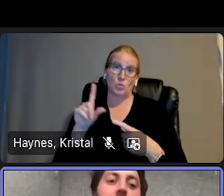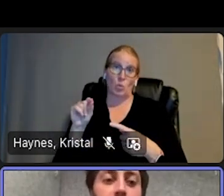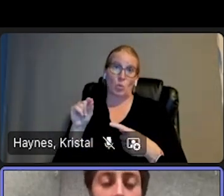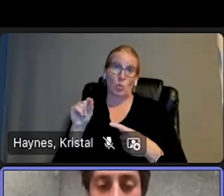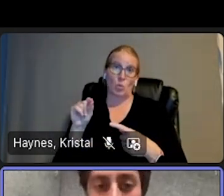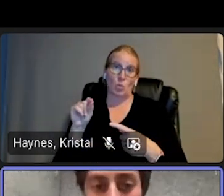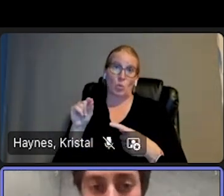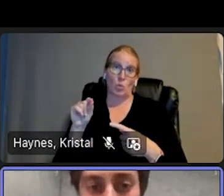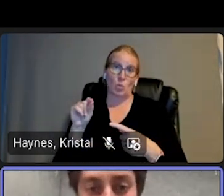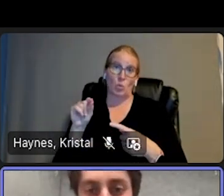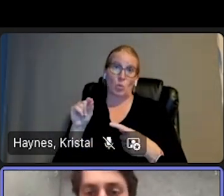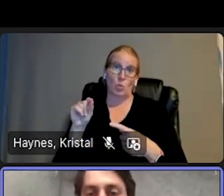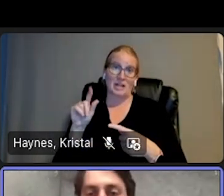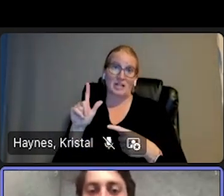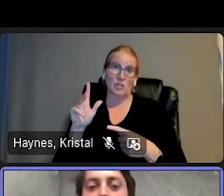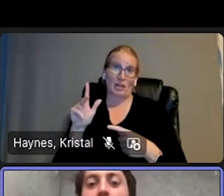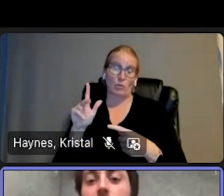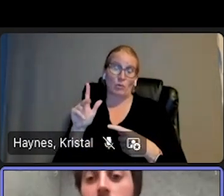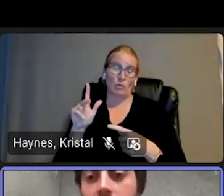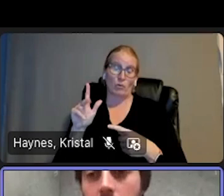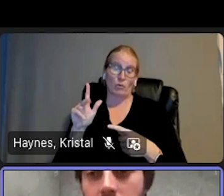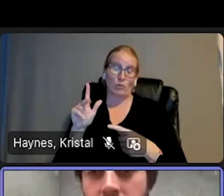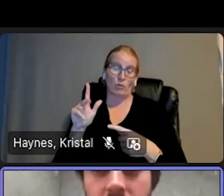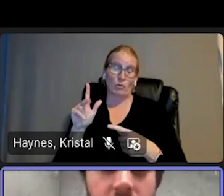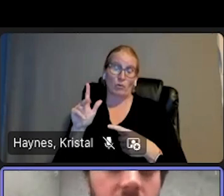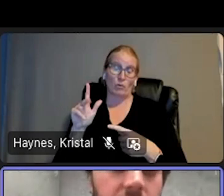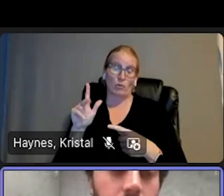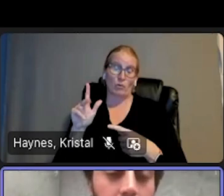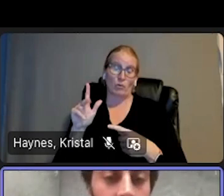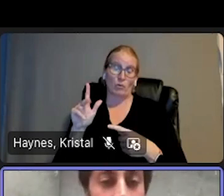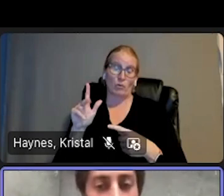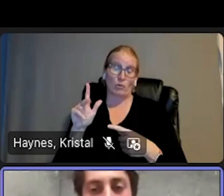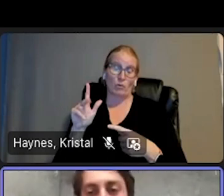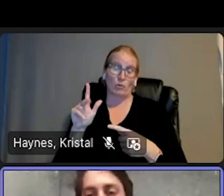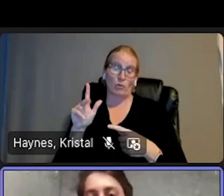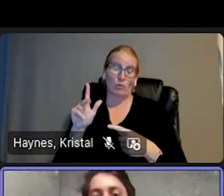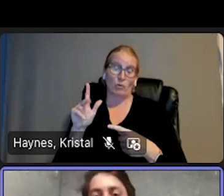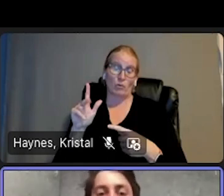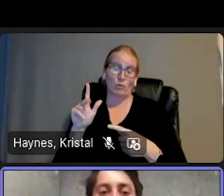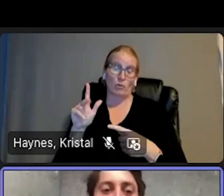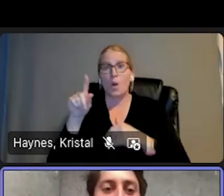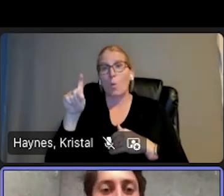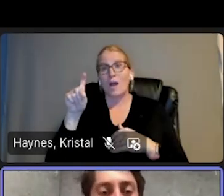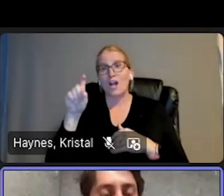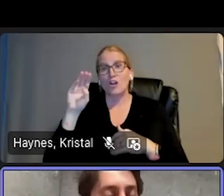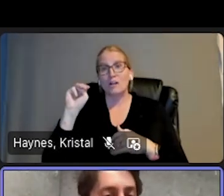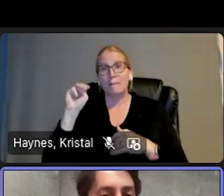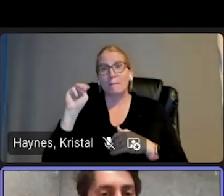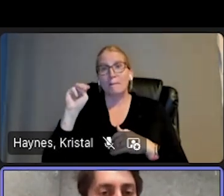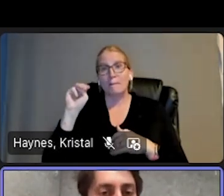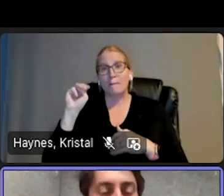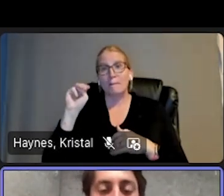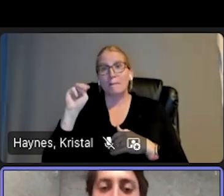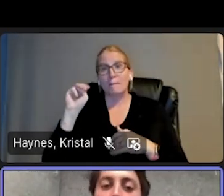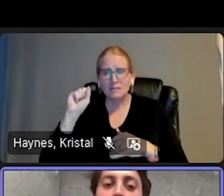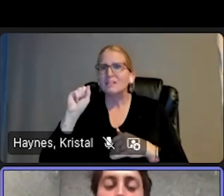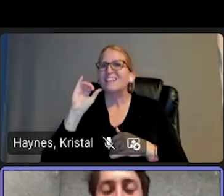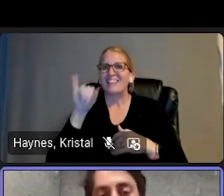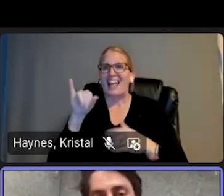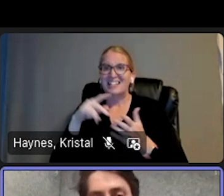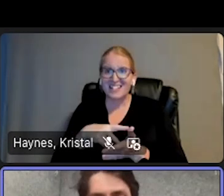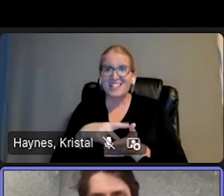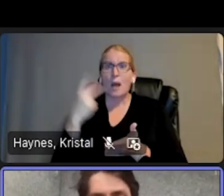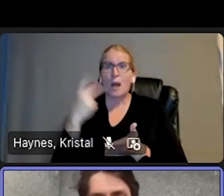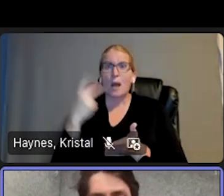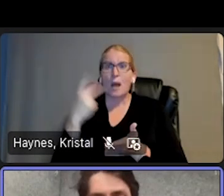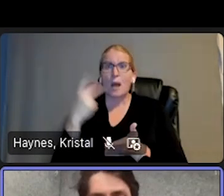can be achieved with fiber infrastructure, more than doubled. Right, the rate of that deployment is very quickly, and our